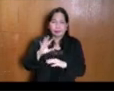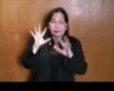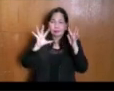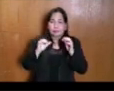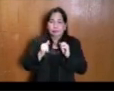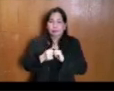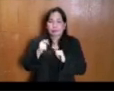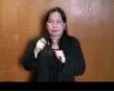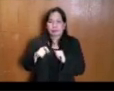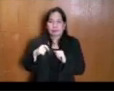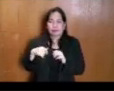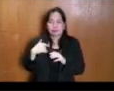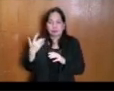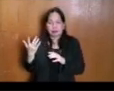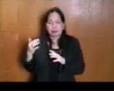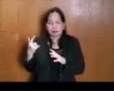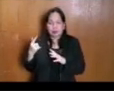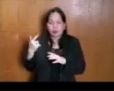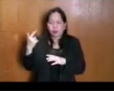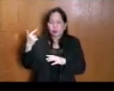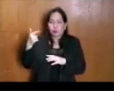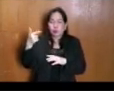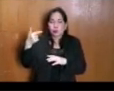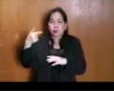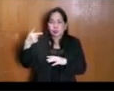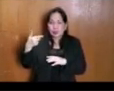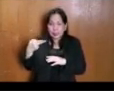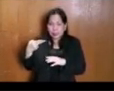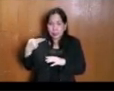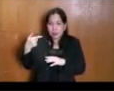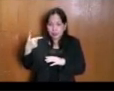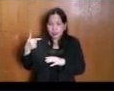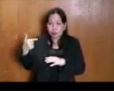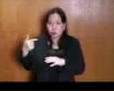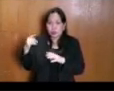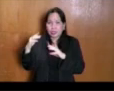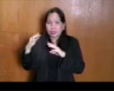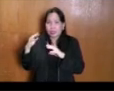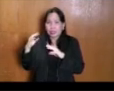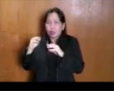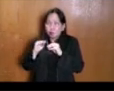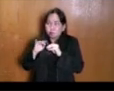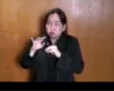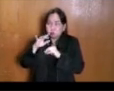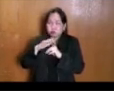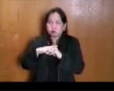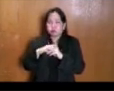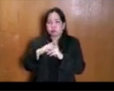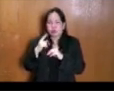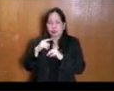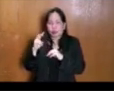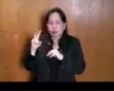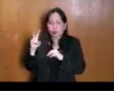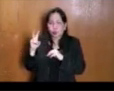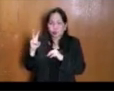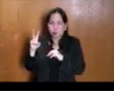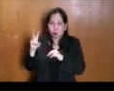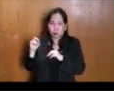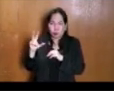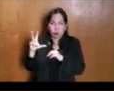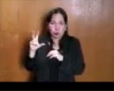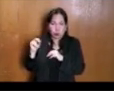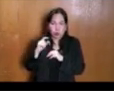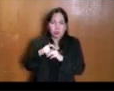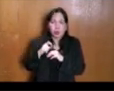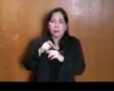to hit net zero greenhouse gas emissions by 2050. And this would require rapid and massive